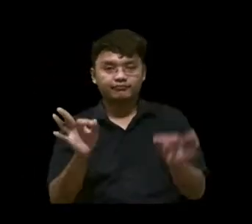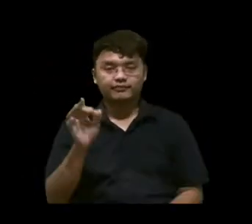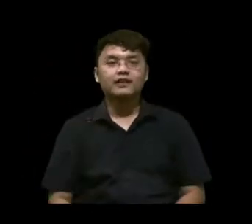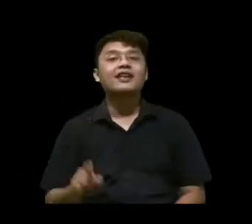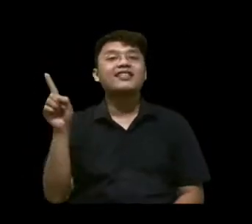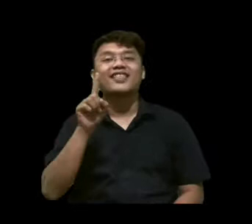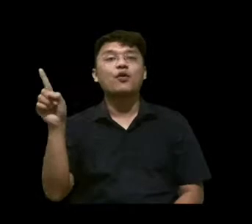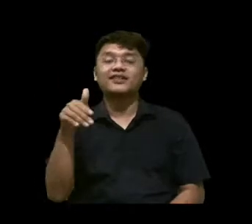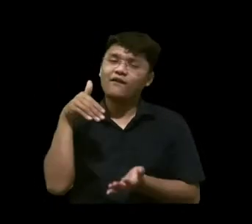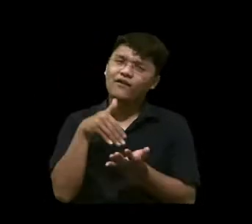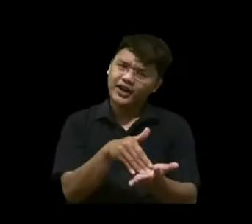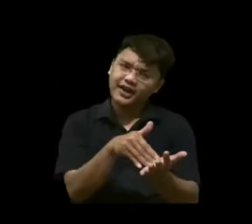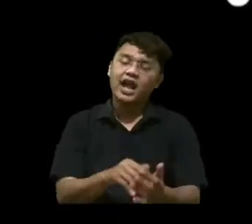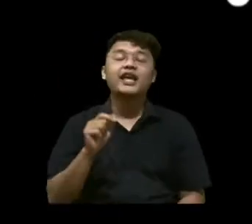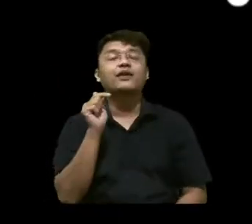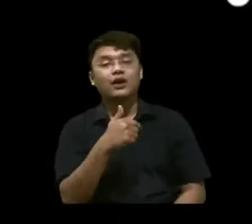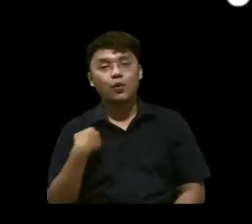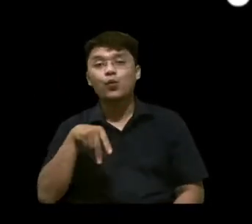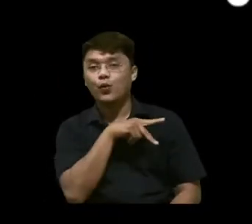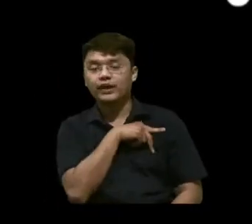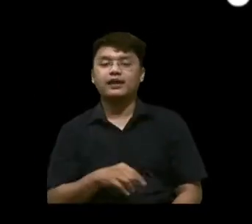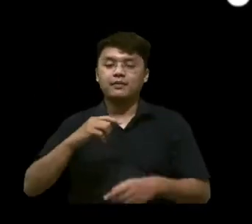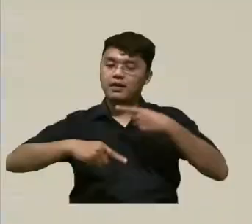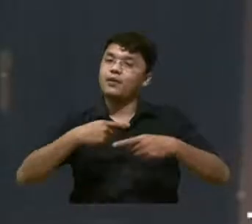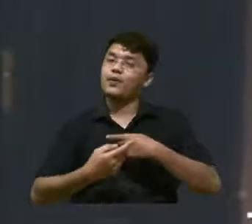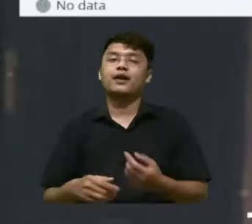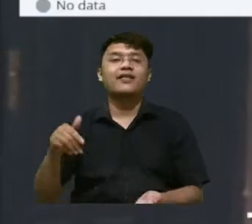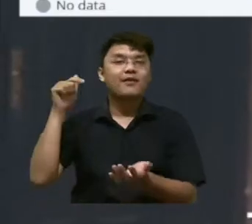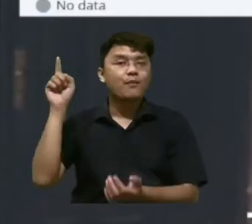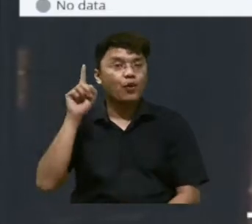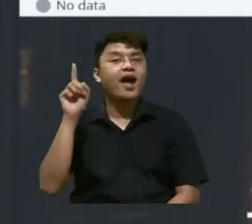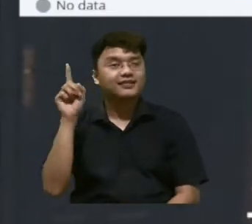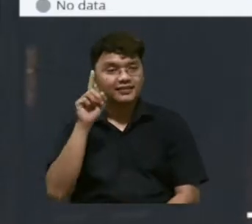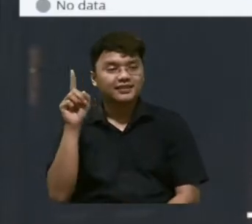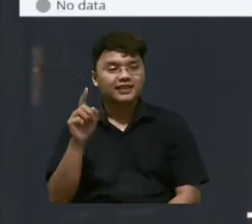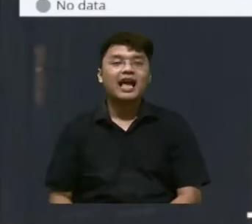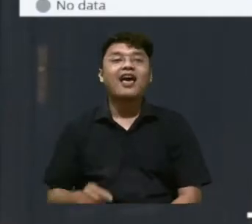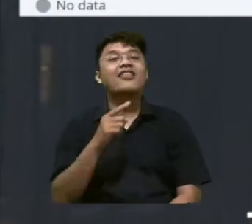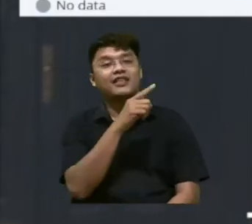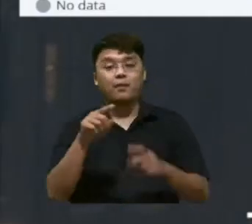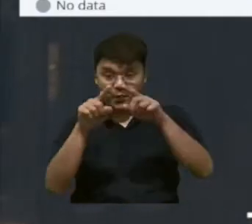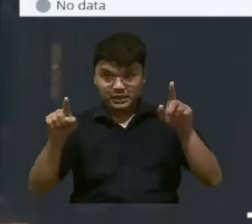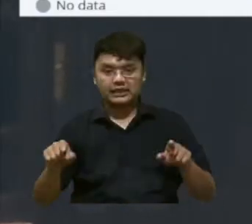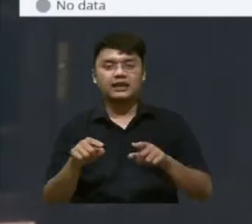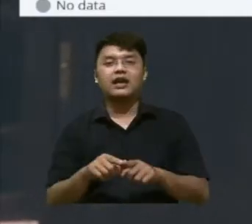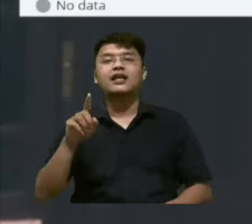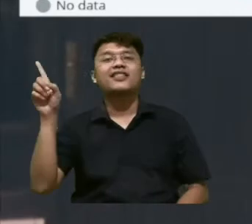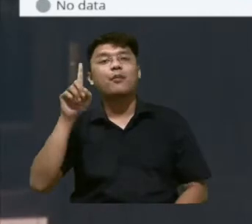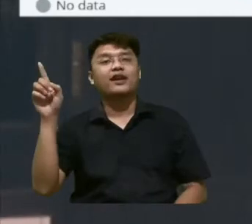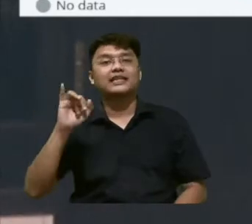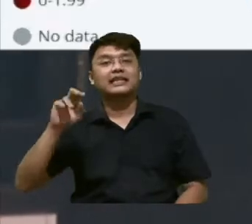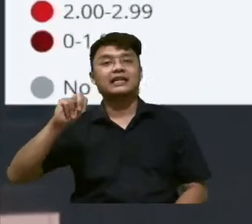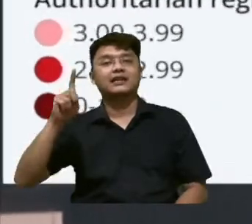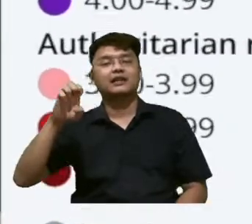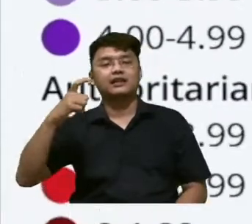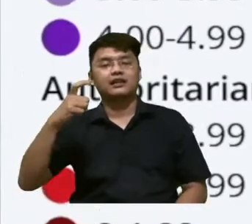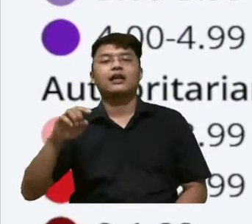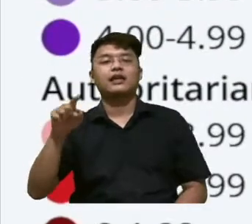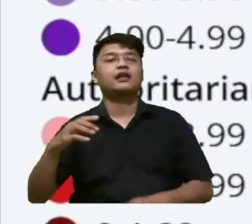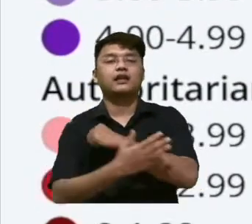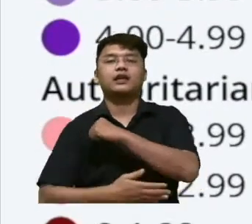democracy frail even we implementing democracy? This picture shows the democracy index of every country in the